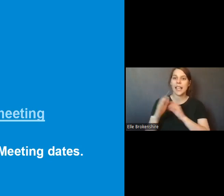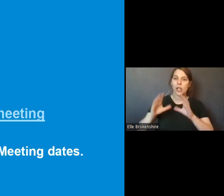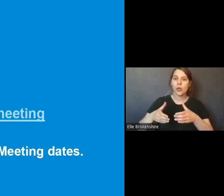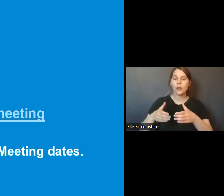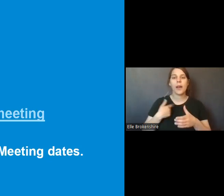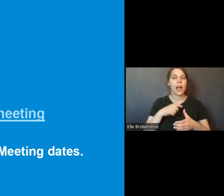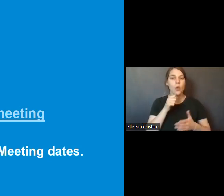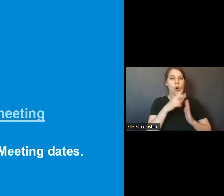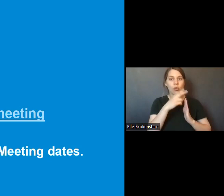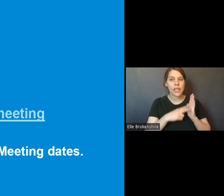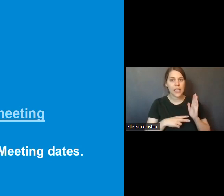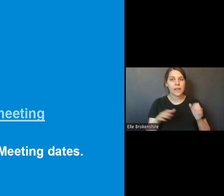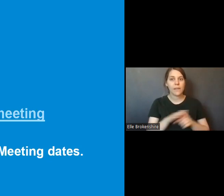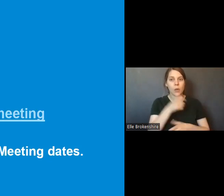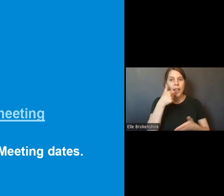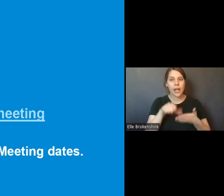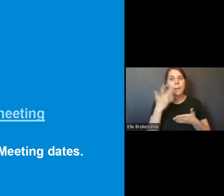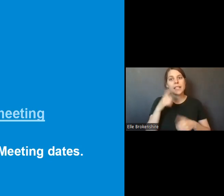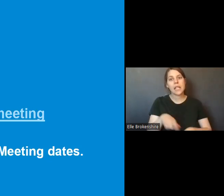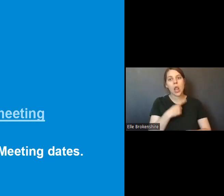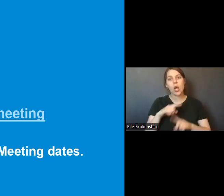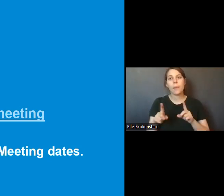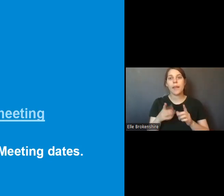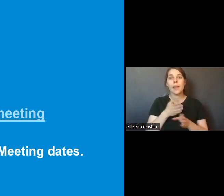read its main points. So,